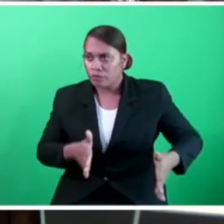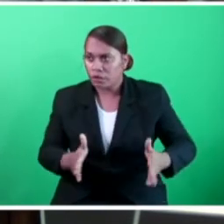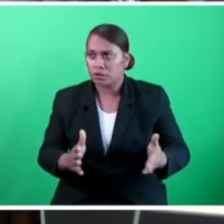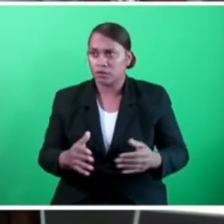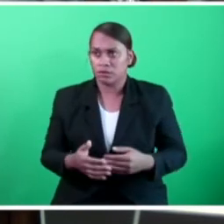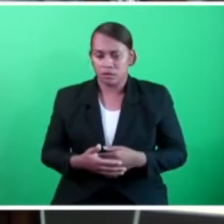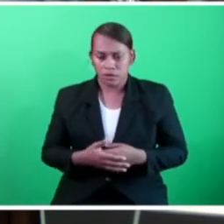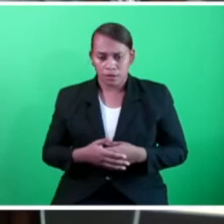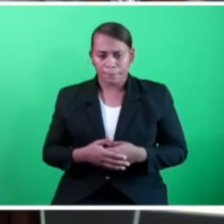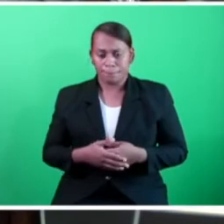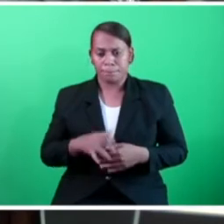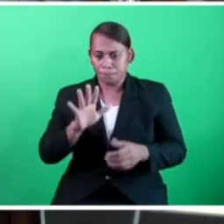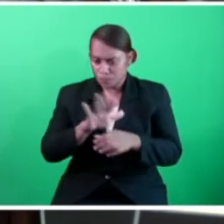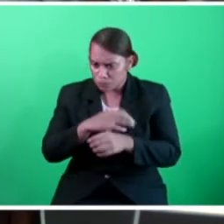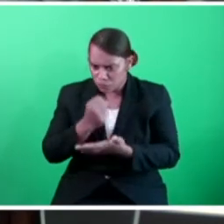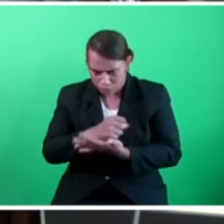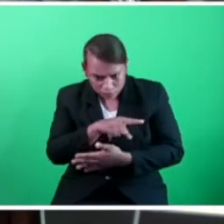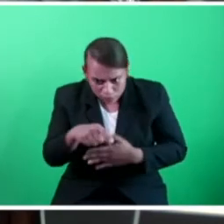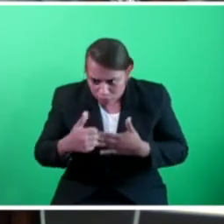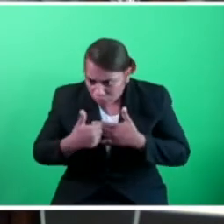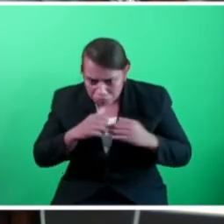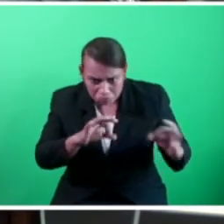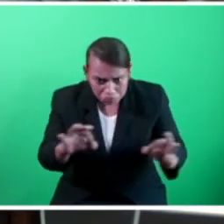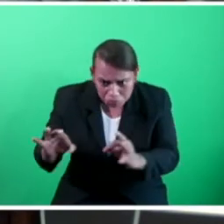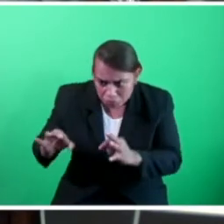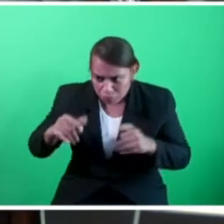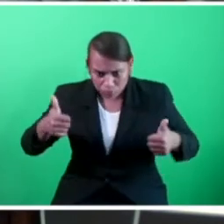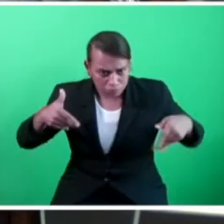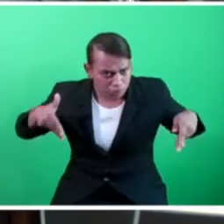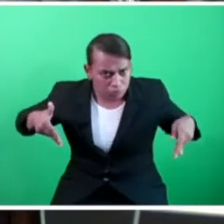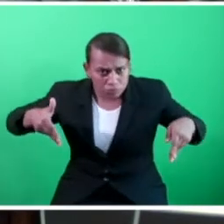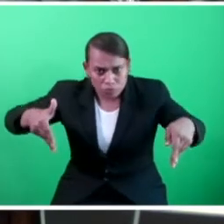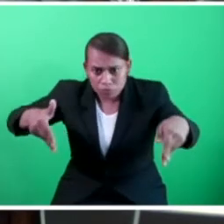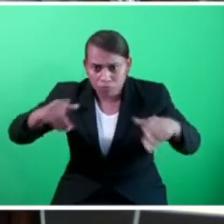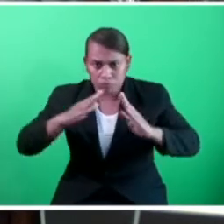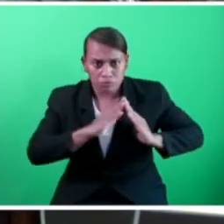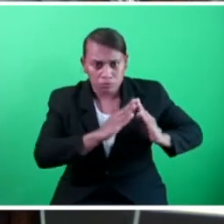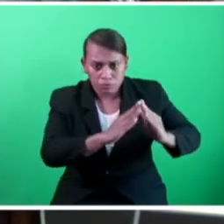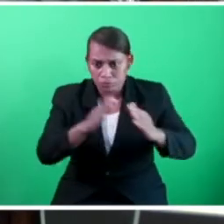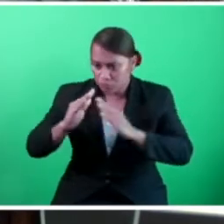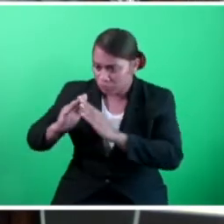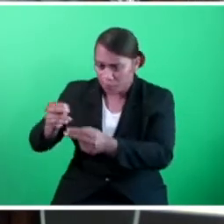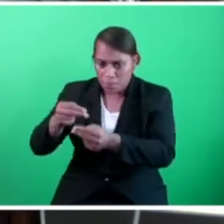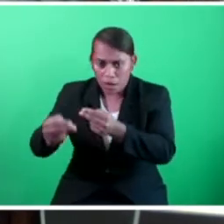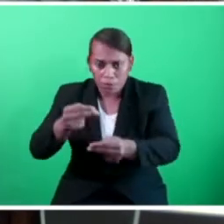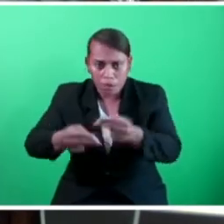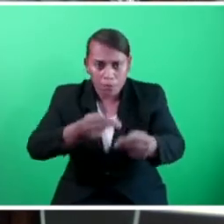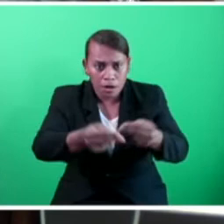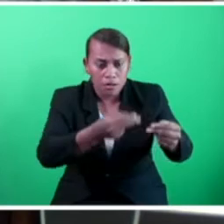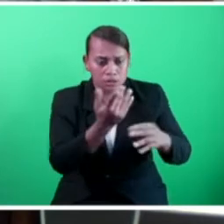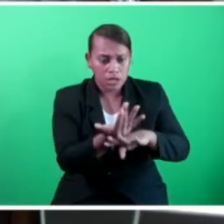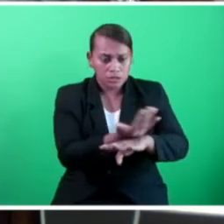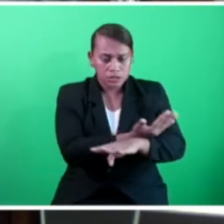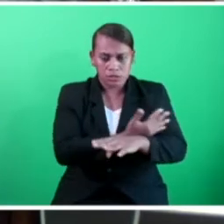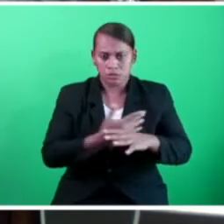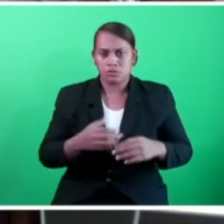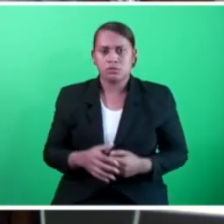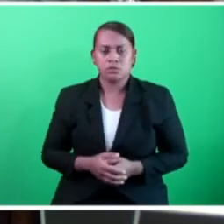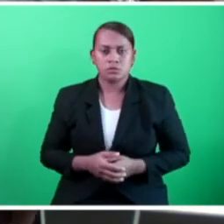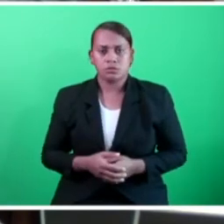Navua, 250 meters with vetiver grass technology. Mr. Speaker said this work was